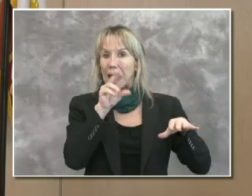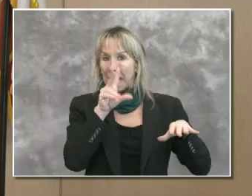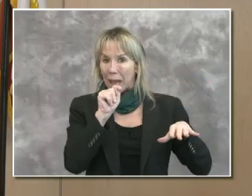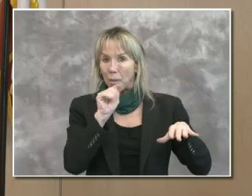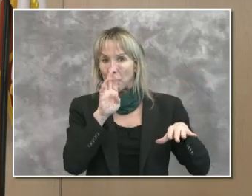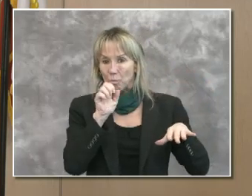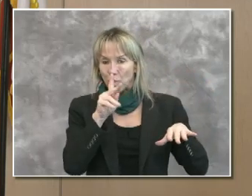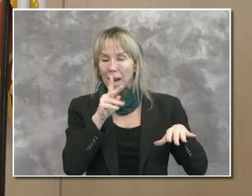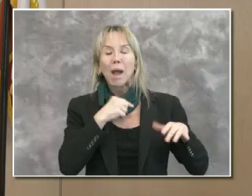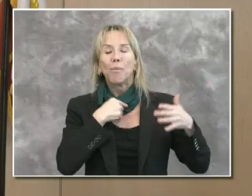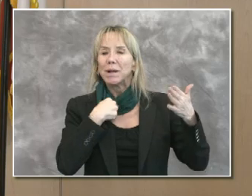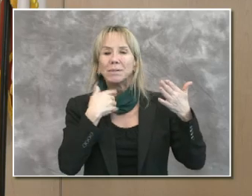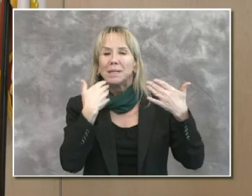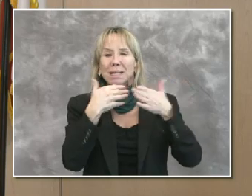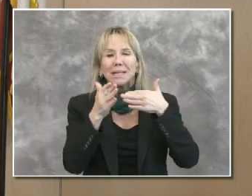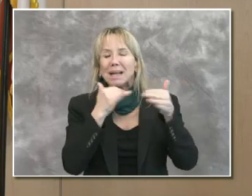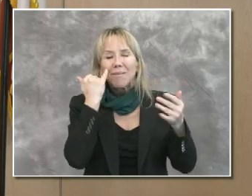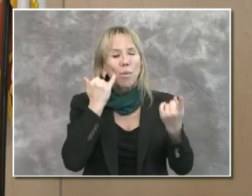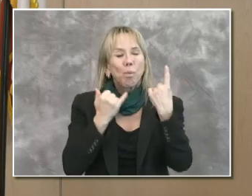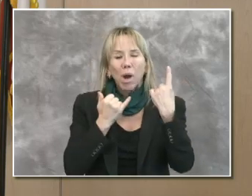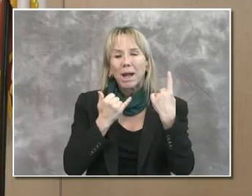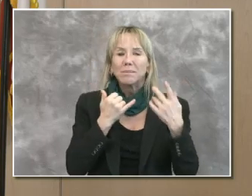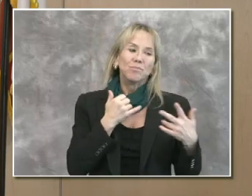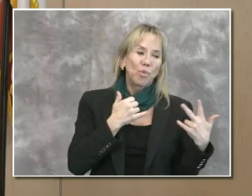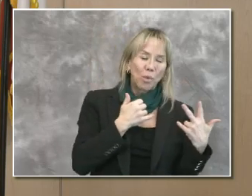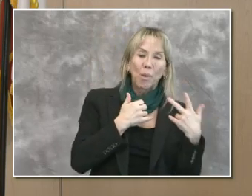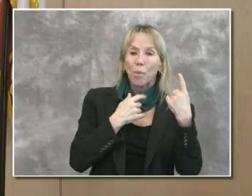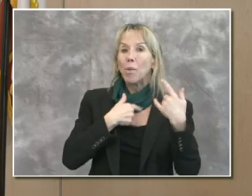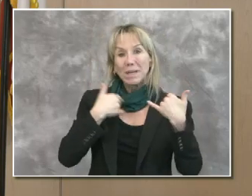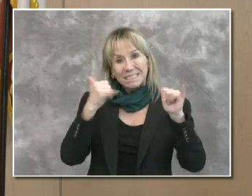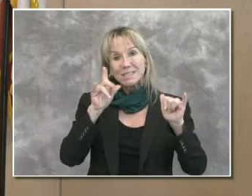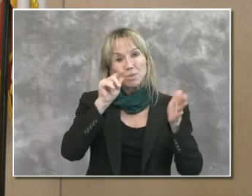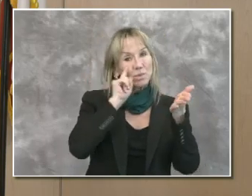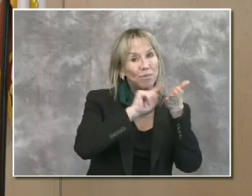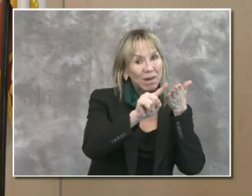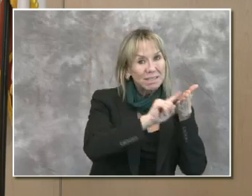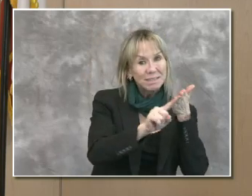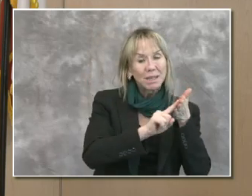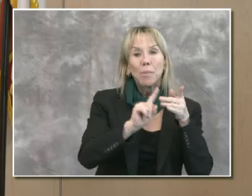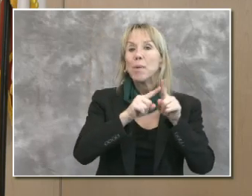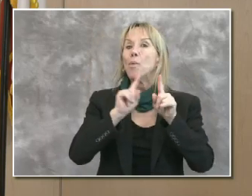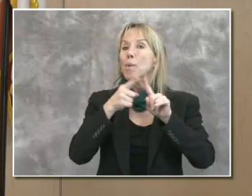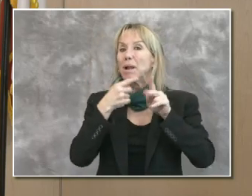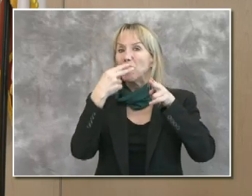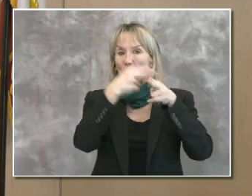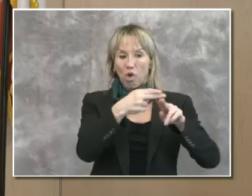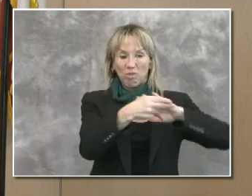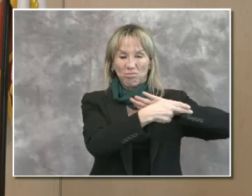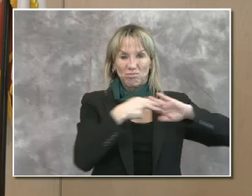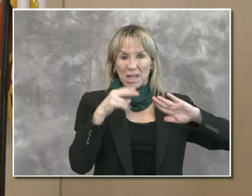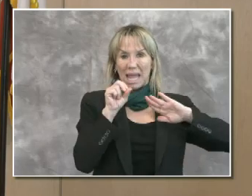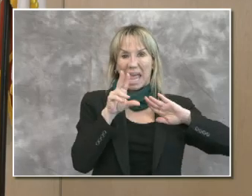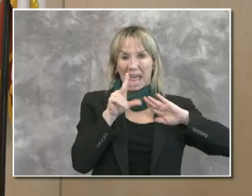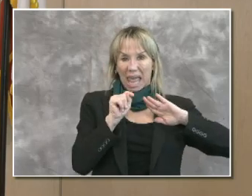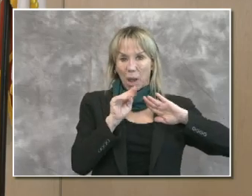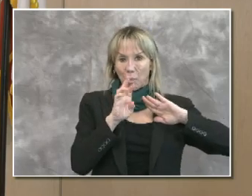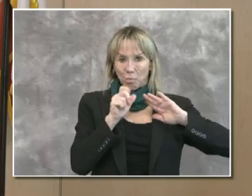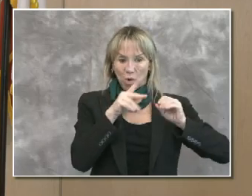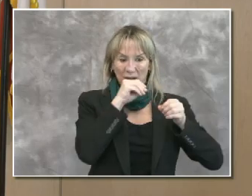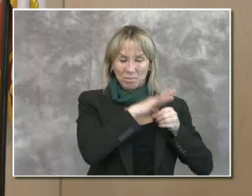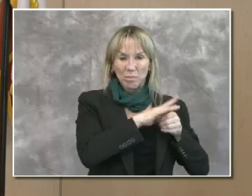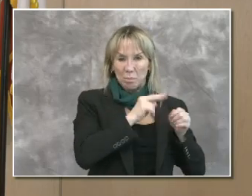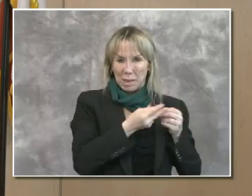the investigation even with one case. But when we would have an outbreak, we would have a team that goes down to assess